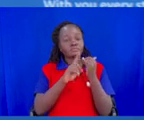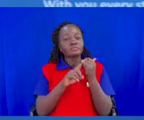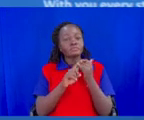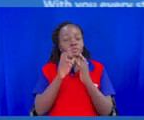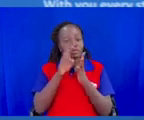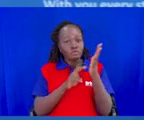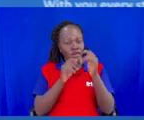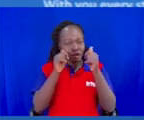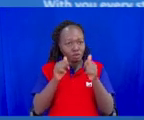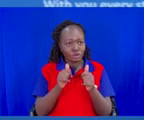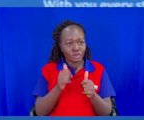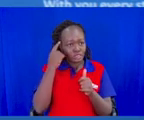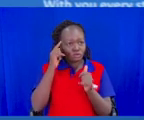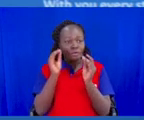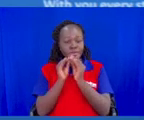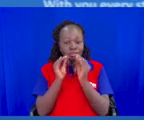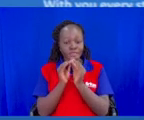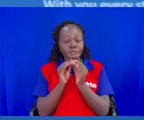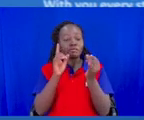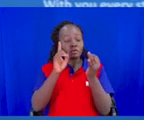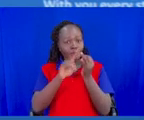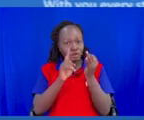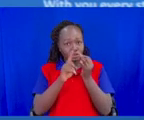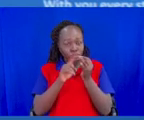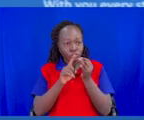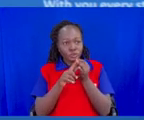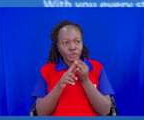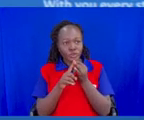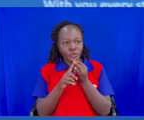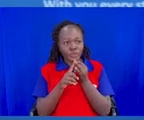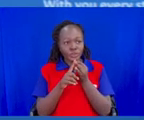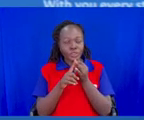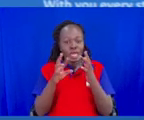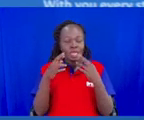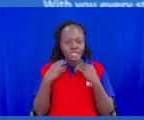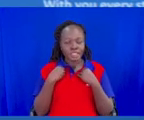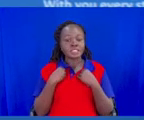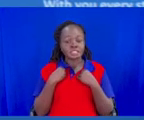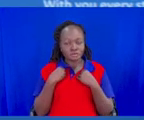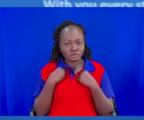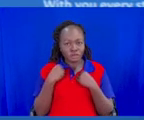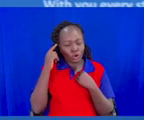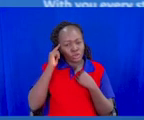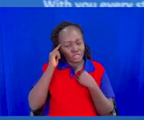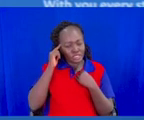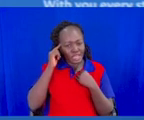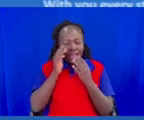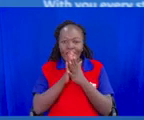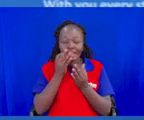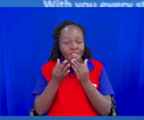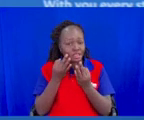the notice convening the meeting. Number two, to receive, consider, and if deemed